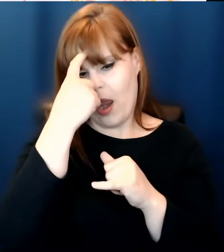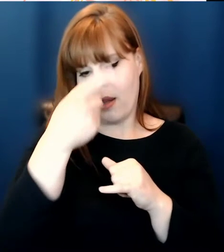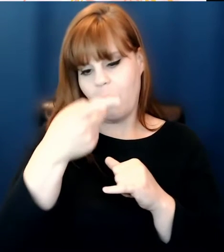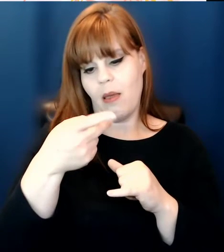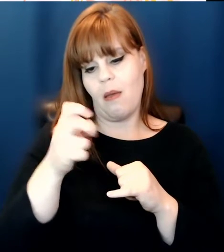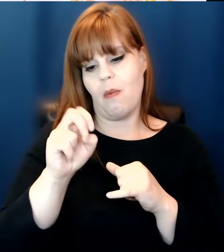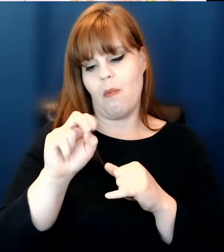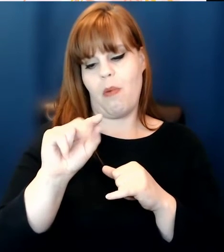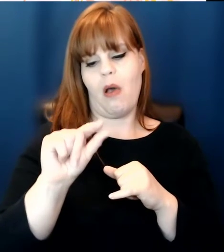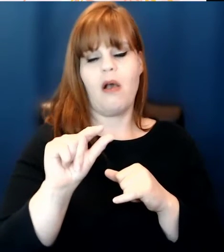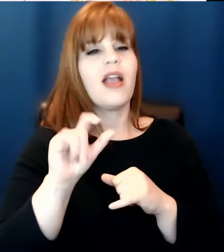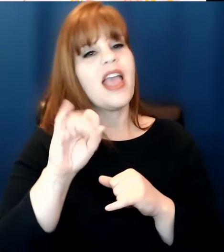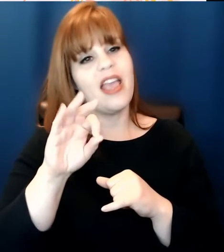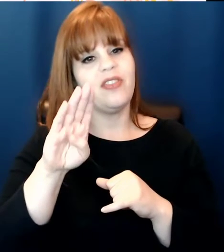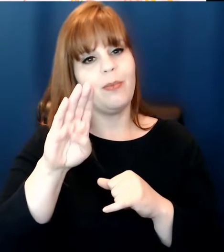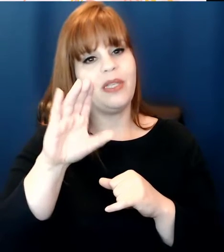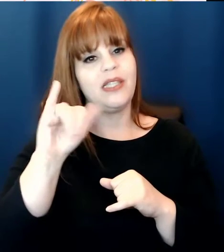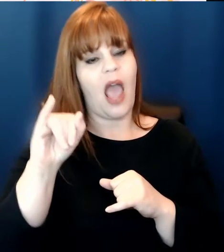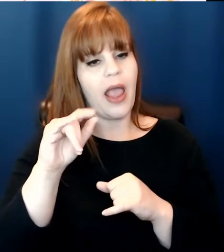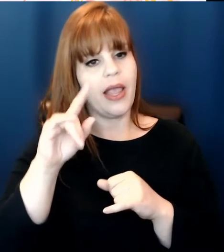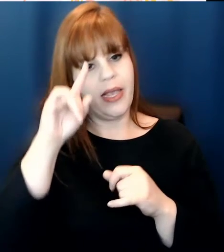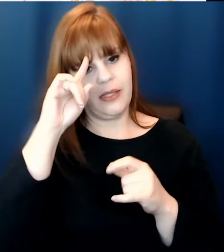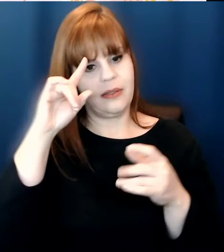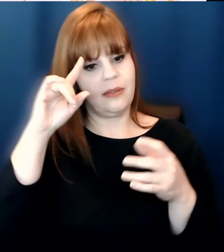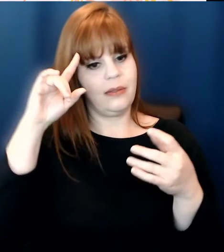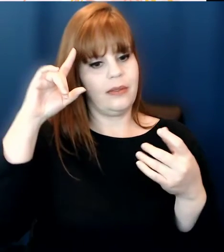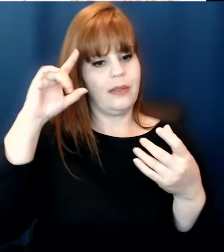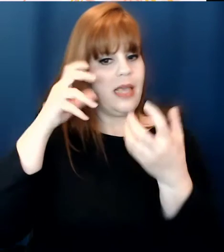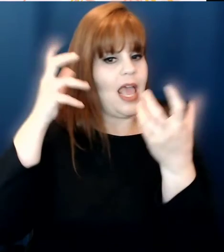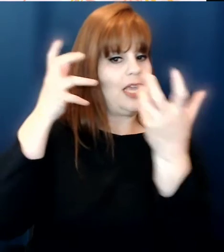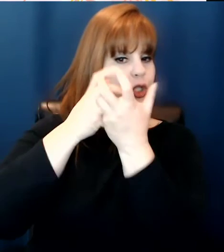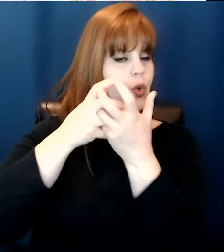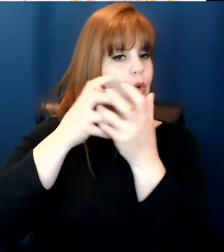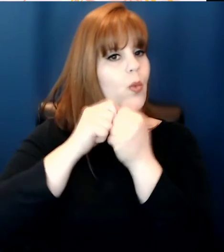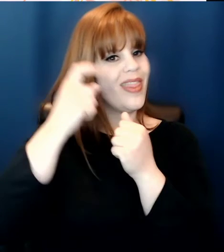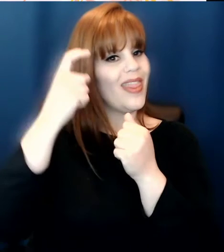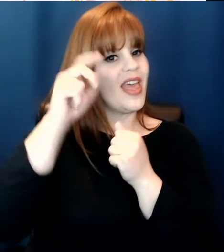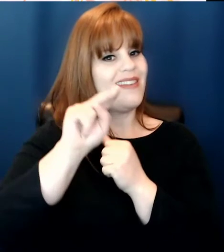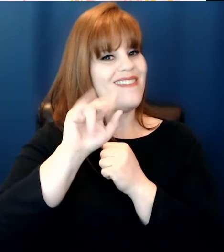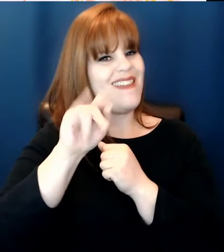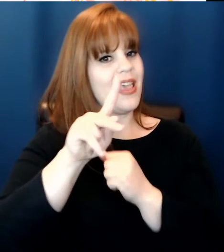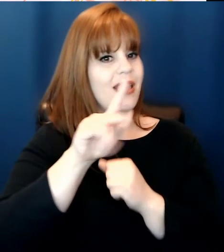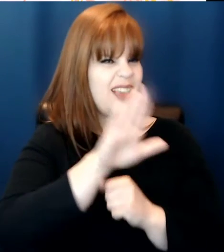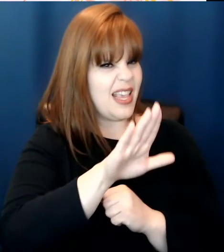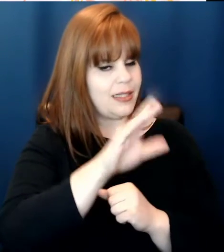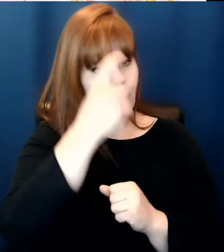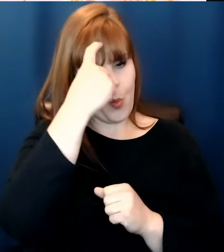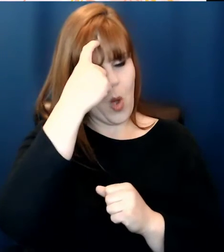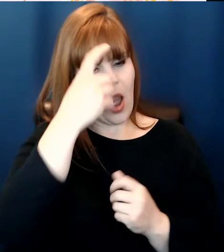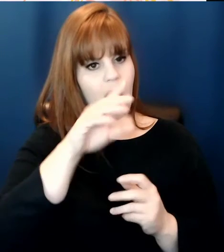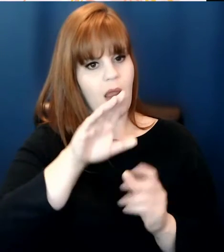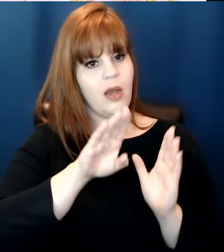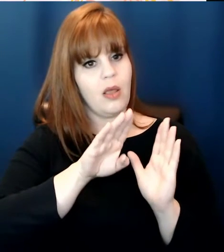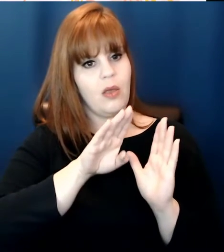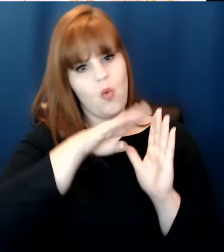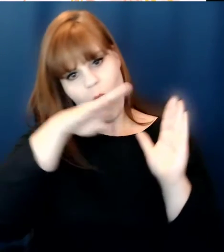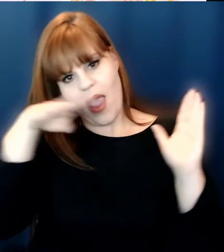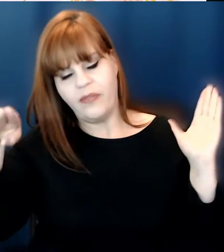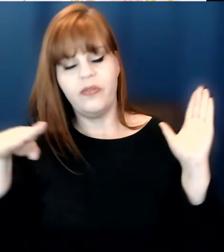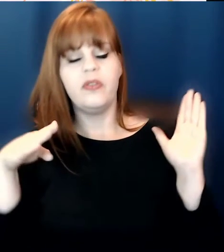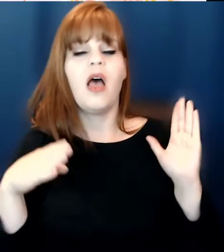Brain Pong if the BCI is tuned to Nick's brainwaves? Yeah, so that's a great question.